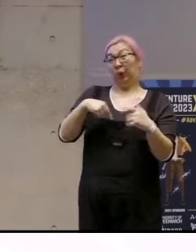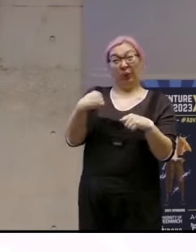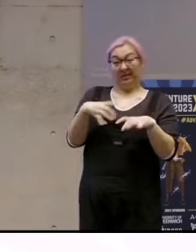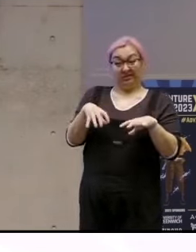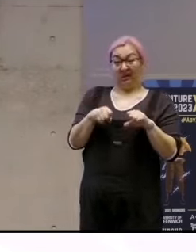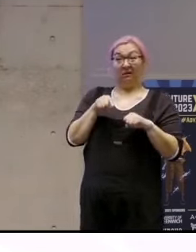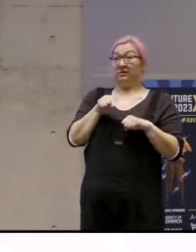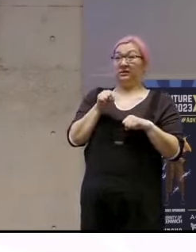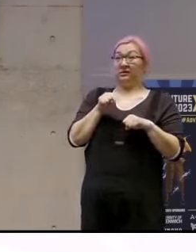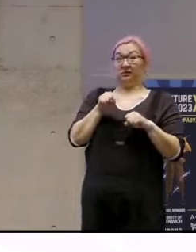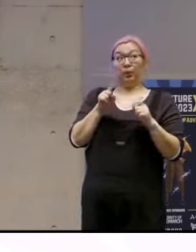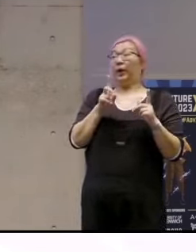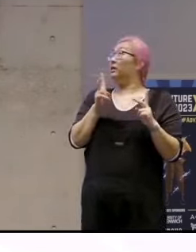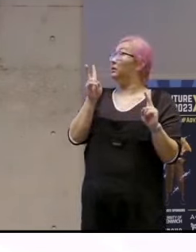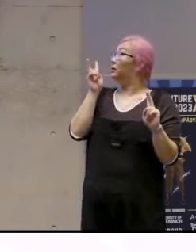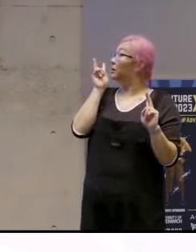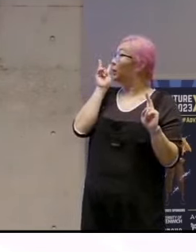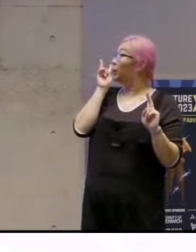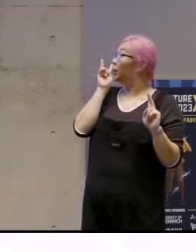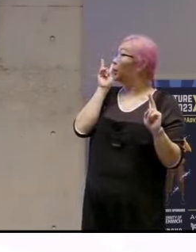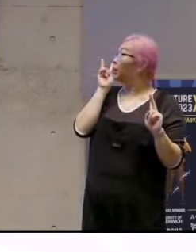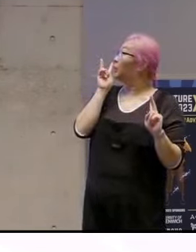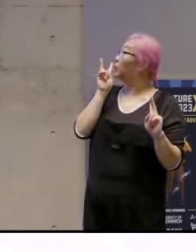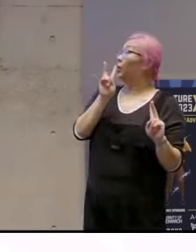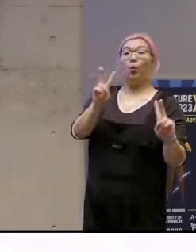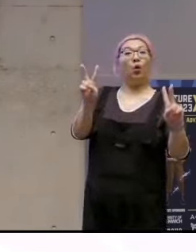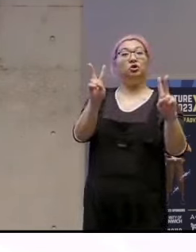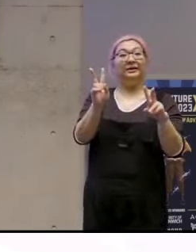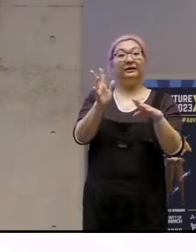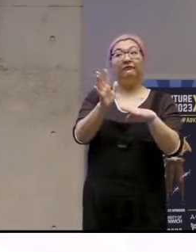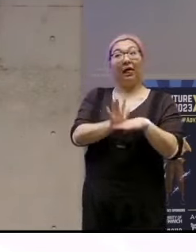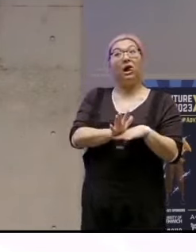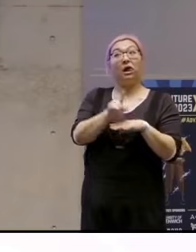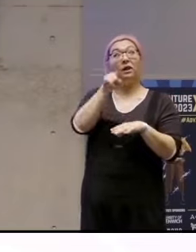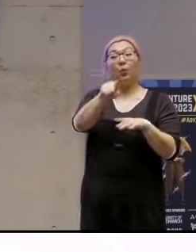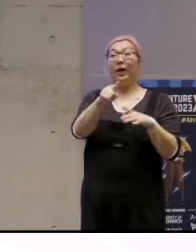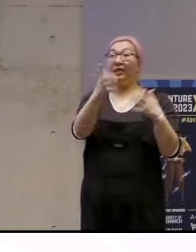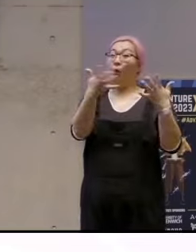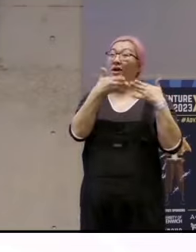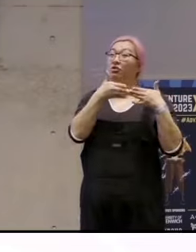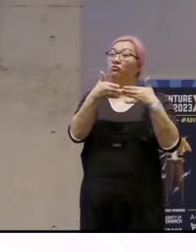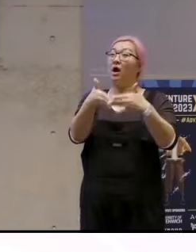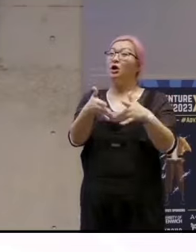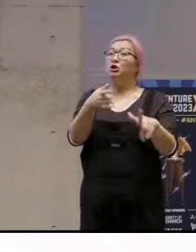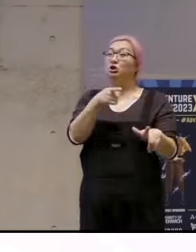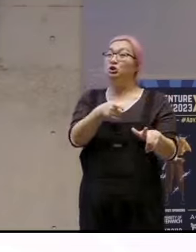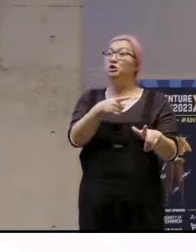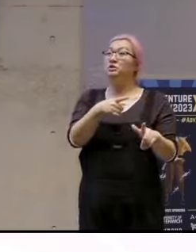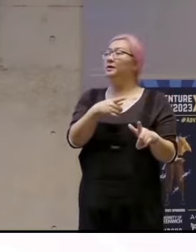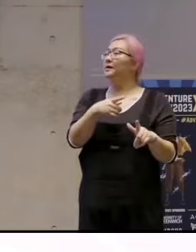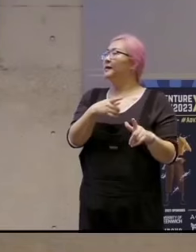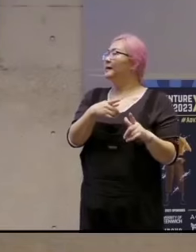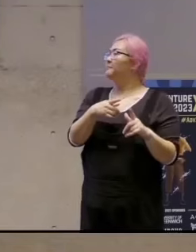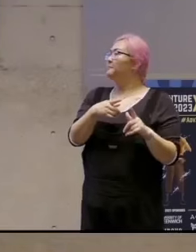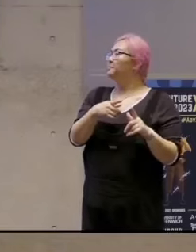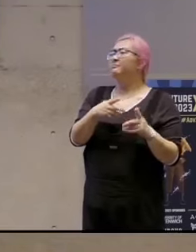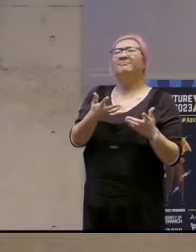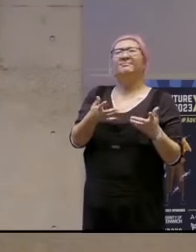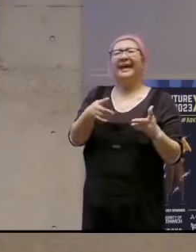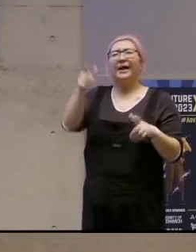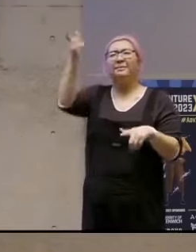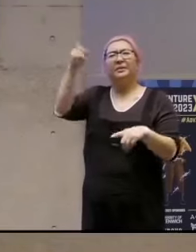only source. And this might seem like a sort of like, duh, of course I'm gonna like read stuff about my thing,